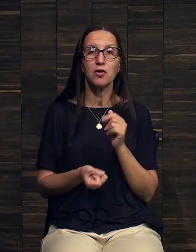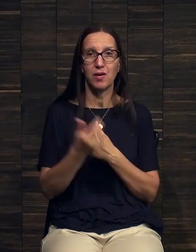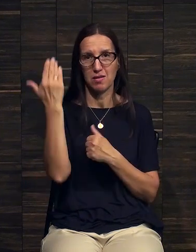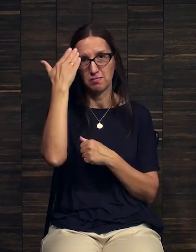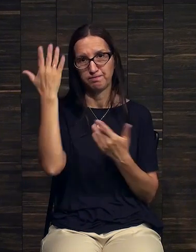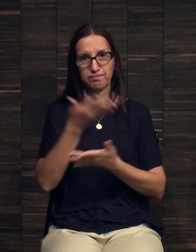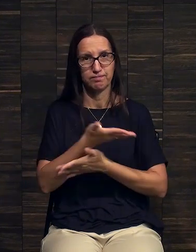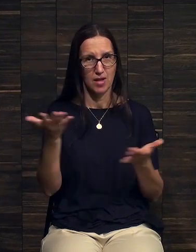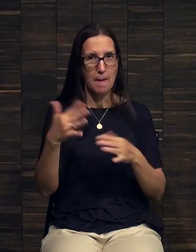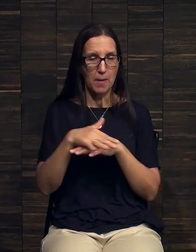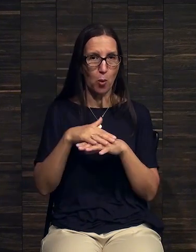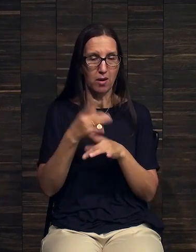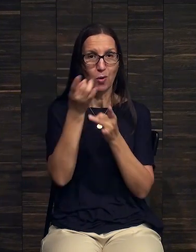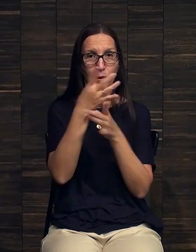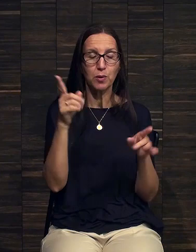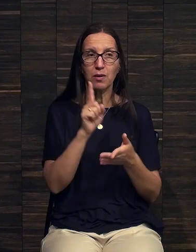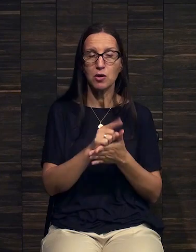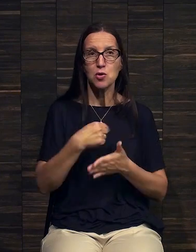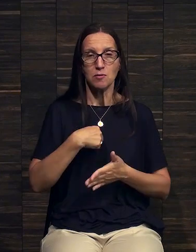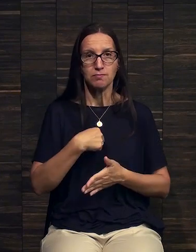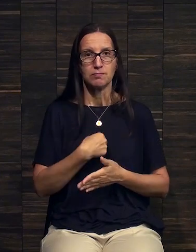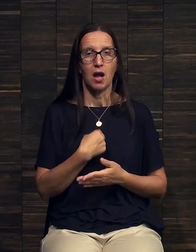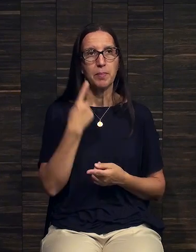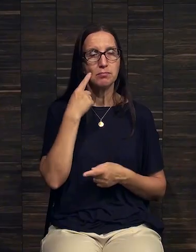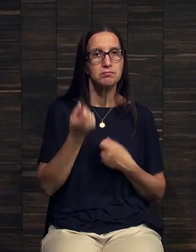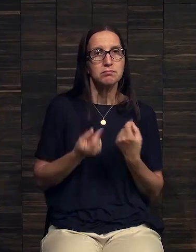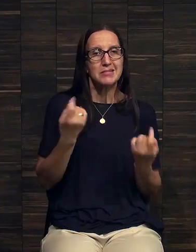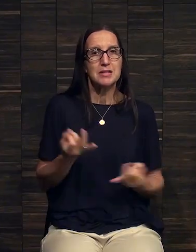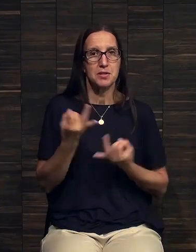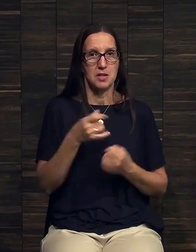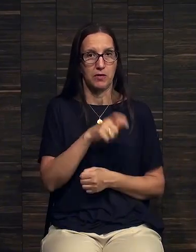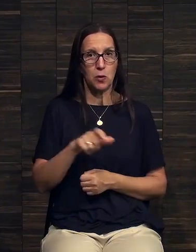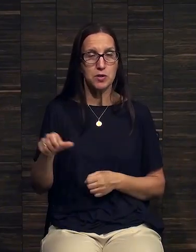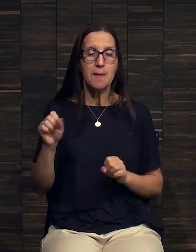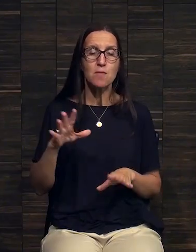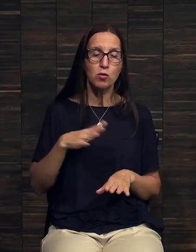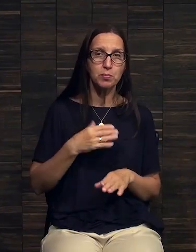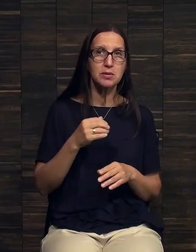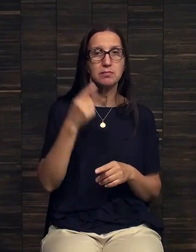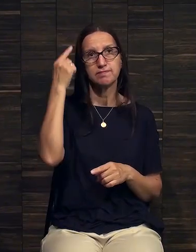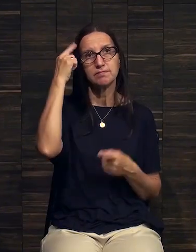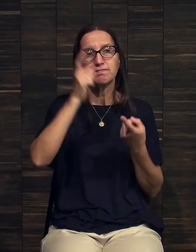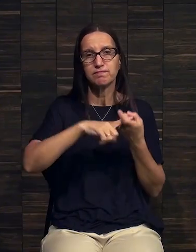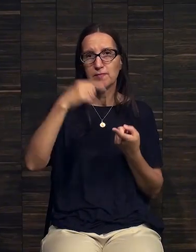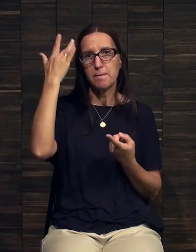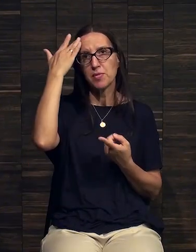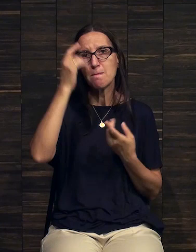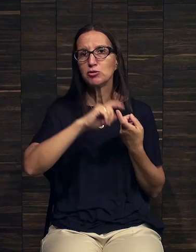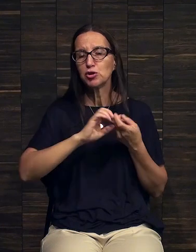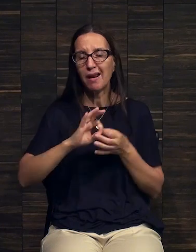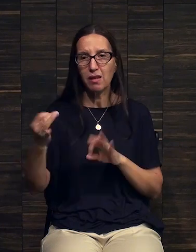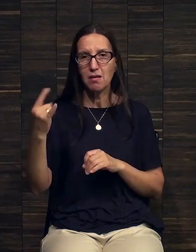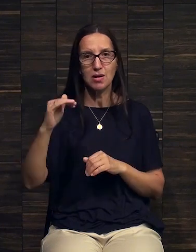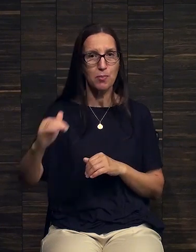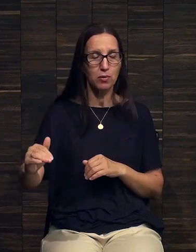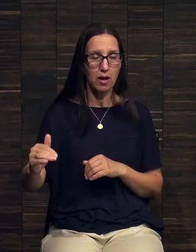cultural phenomenon, and as any cultural phenomenon, it needs to resonate in you. And the way I